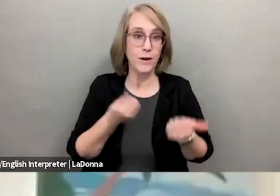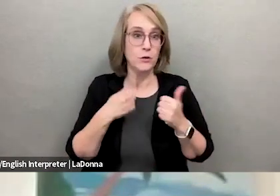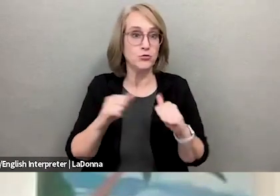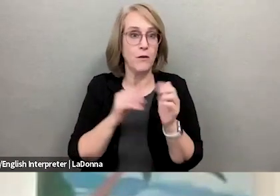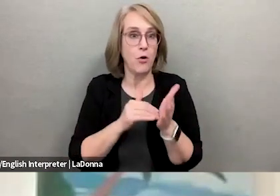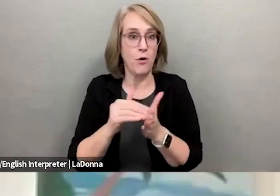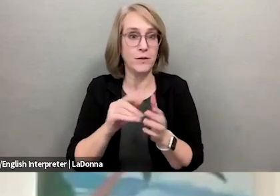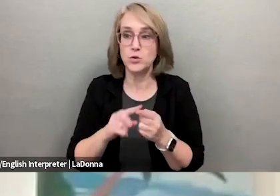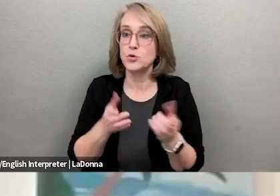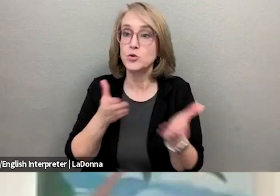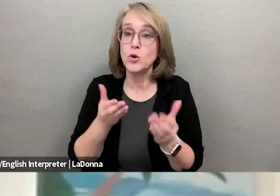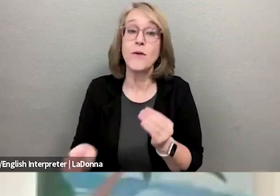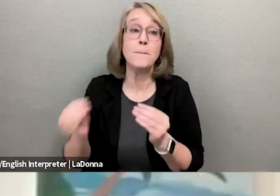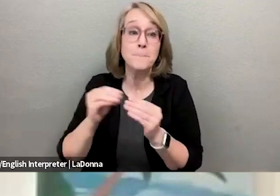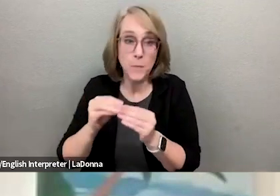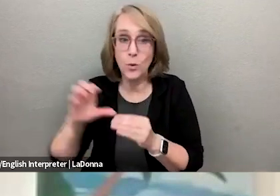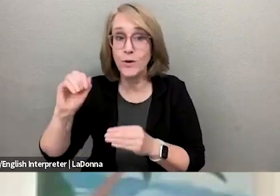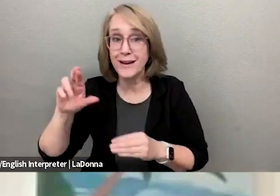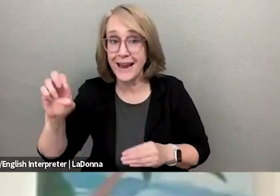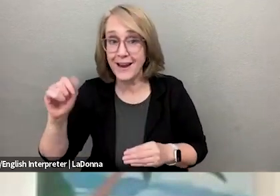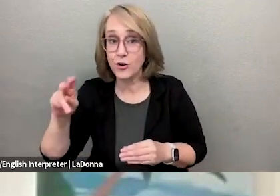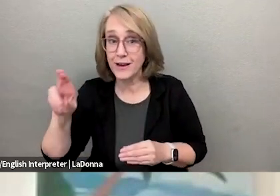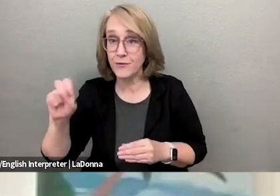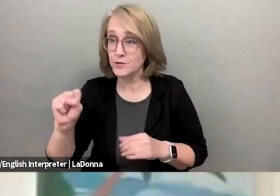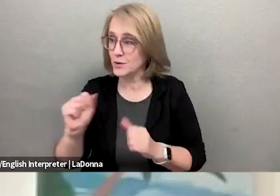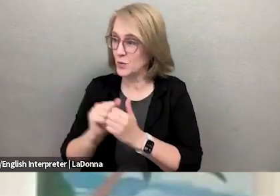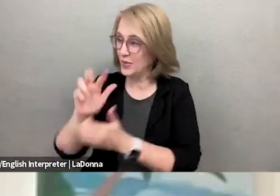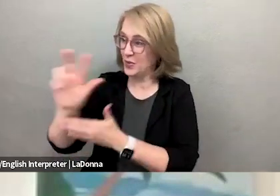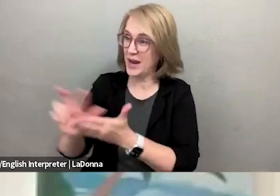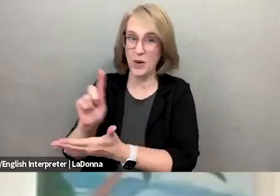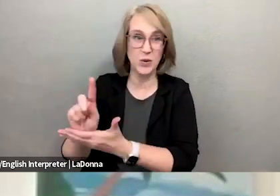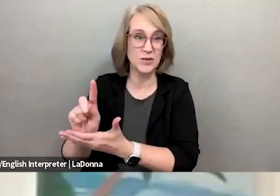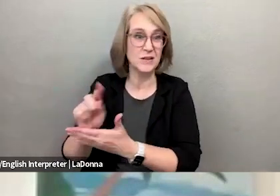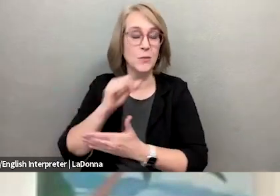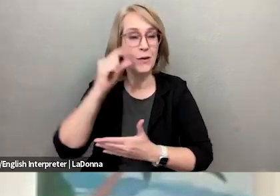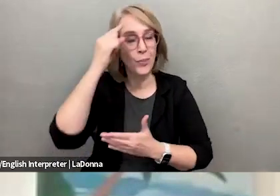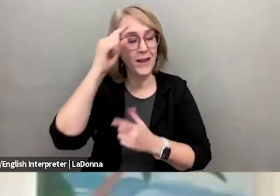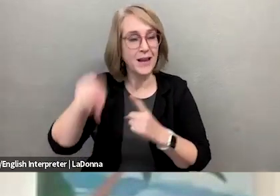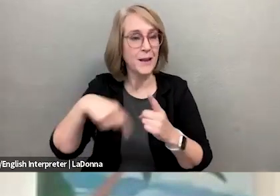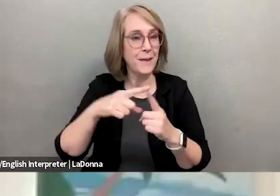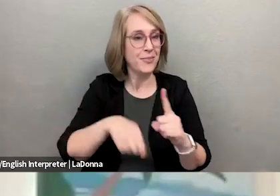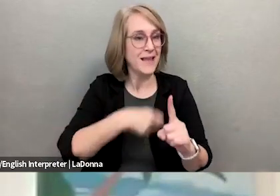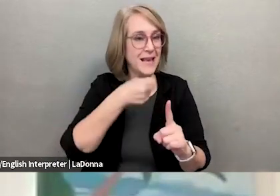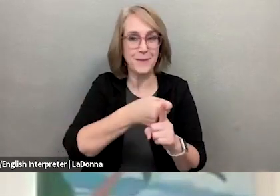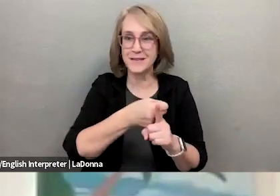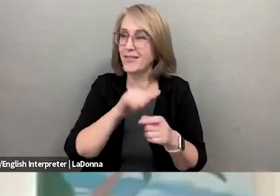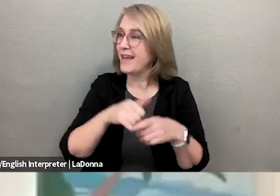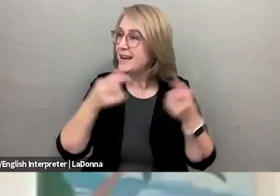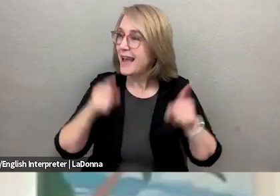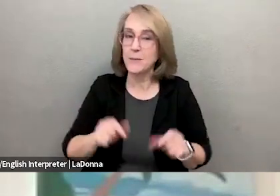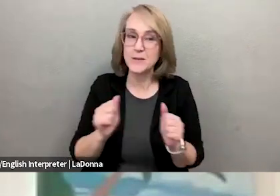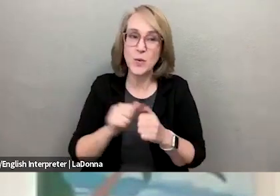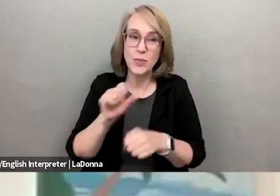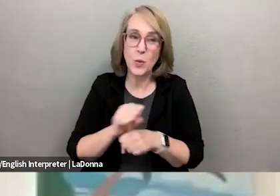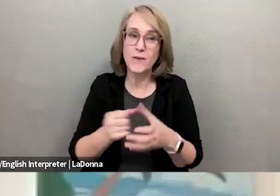to serve more caregivers, and so that 3 hours comes into play without thinking about the impact that has actually on the workforce.